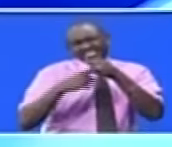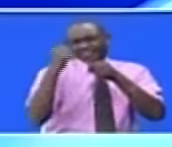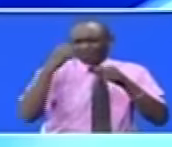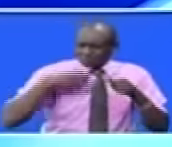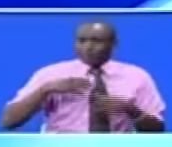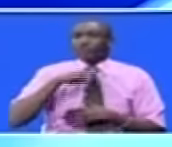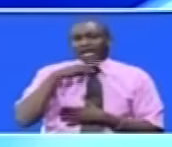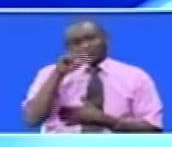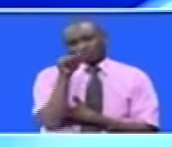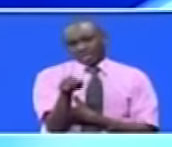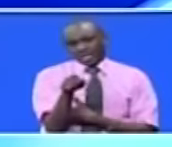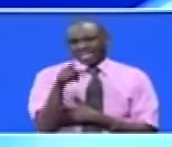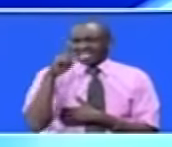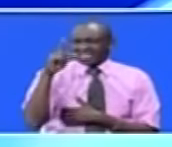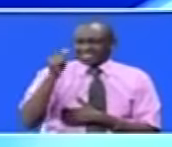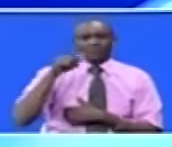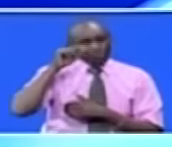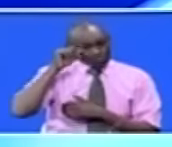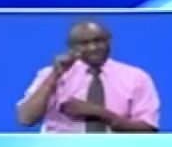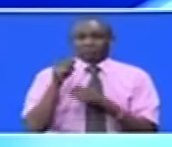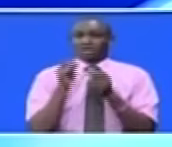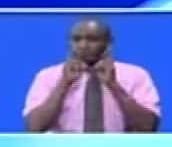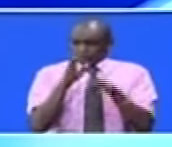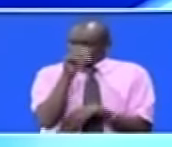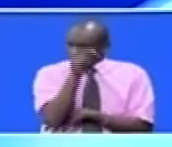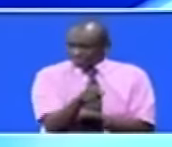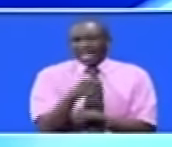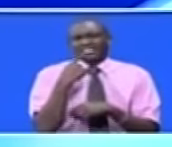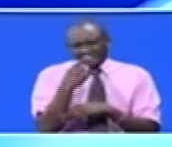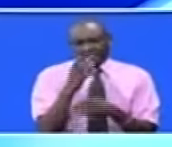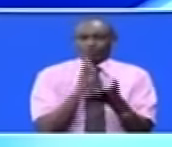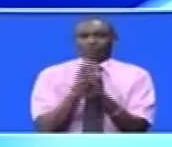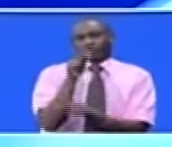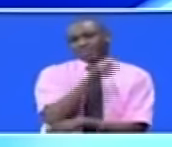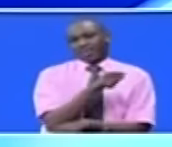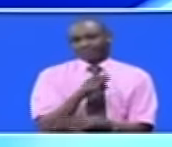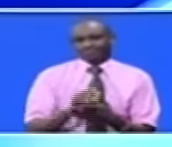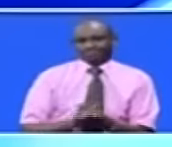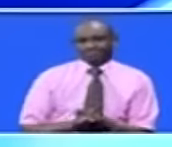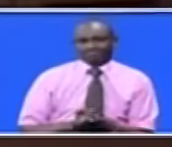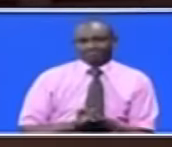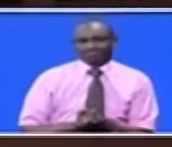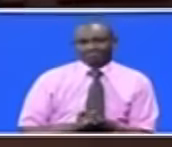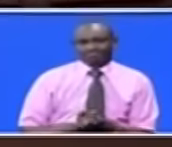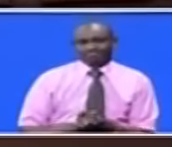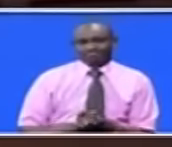65 people. KTN's Coast reporter Francis Ontomwa reports from Mombasa County.